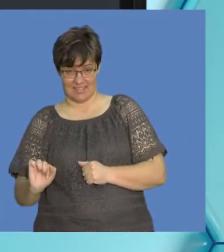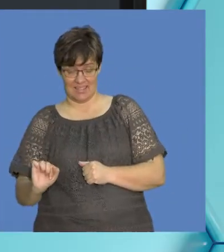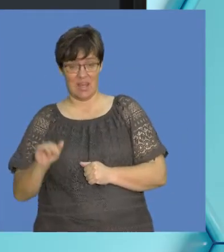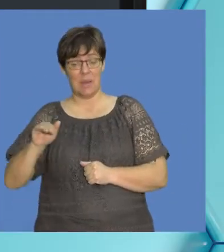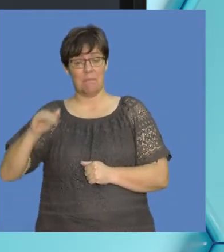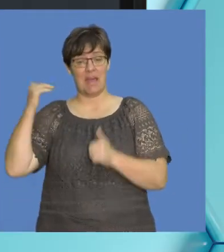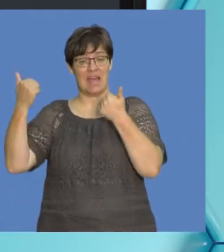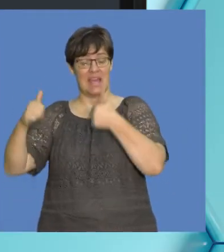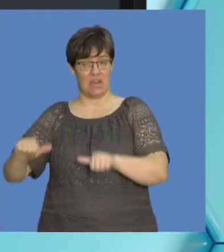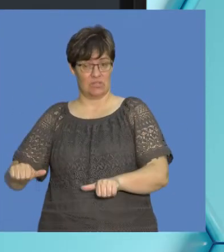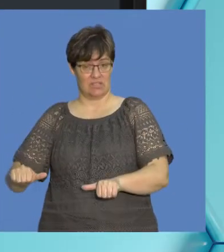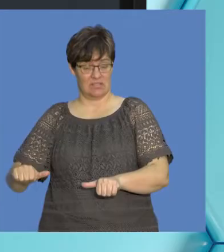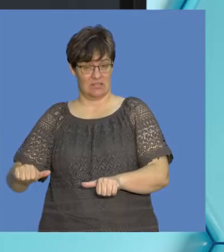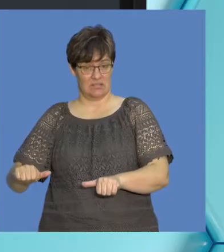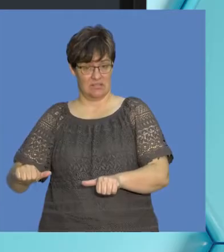bank account,